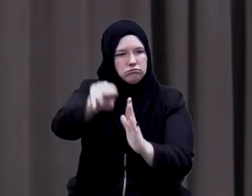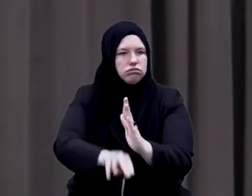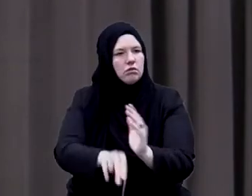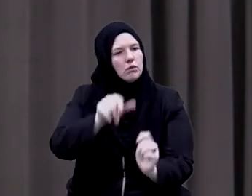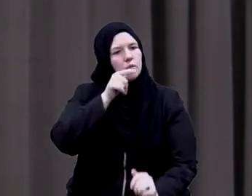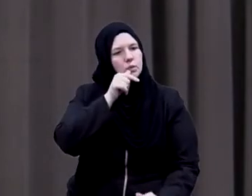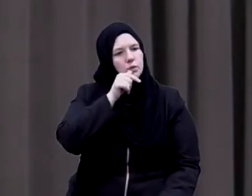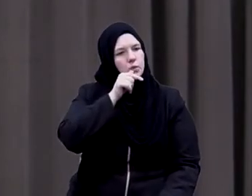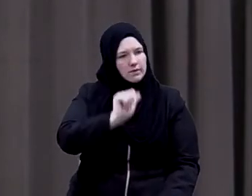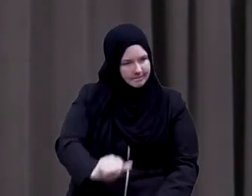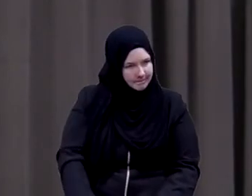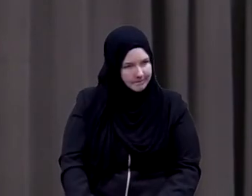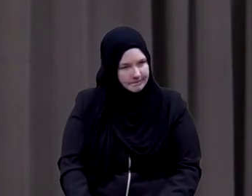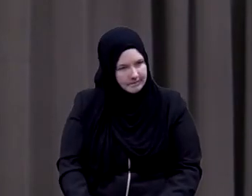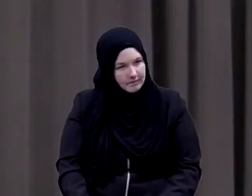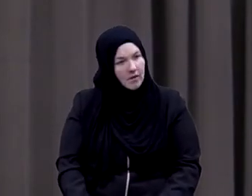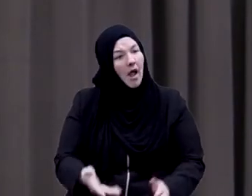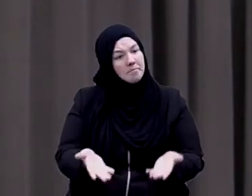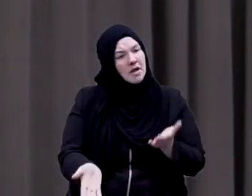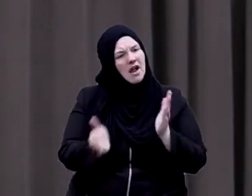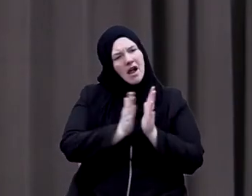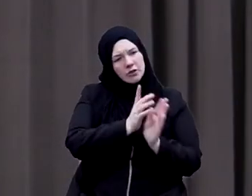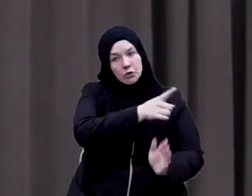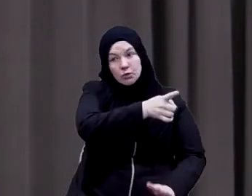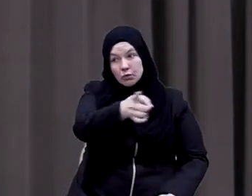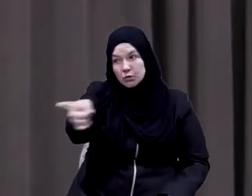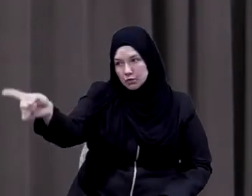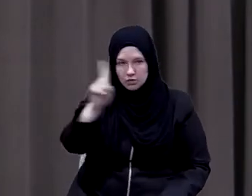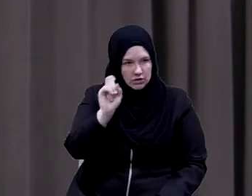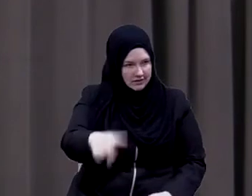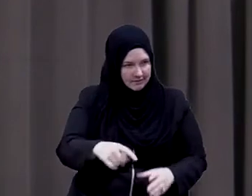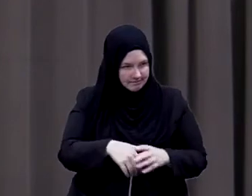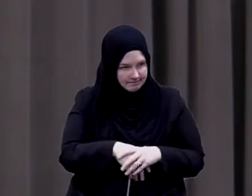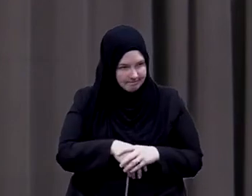So today I'm going to ask you a question.